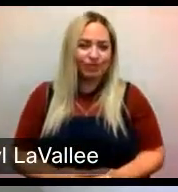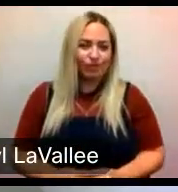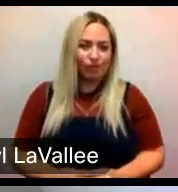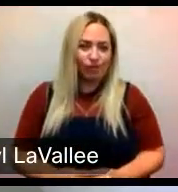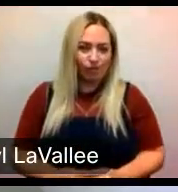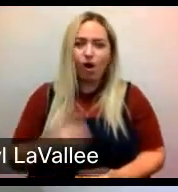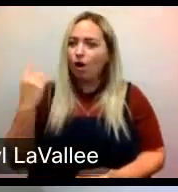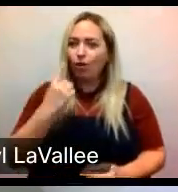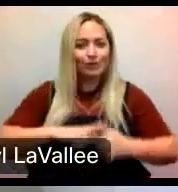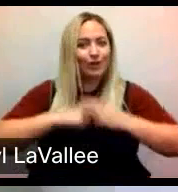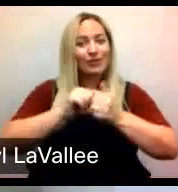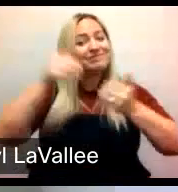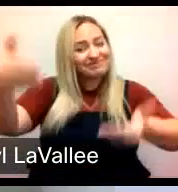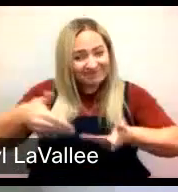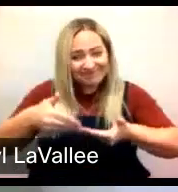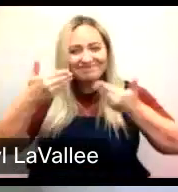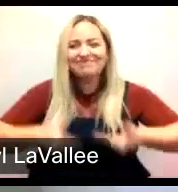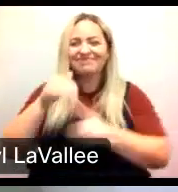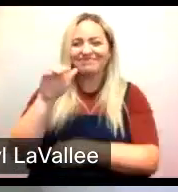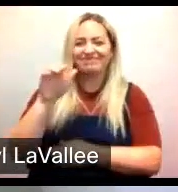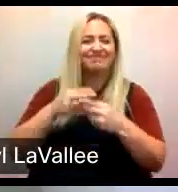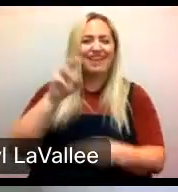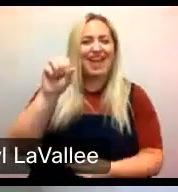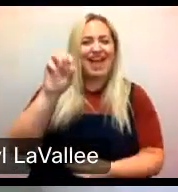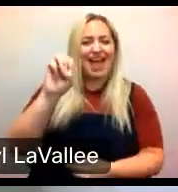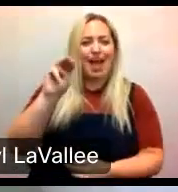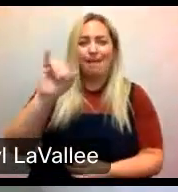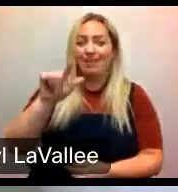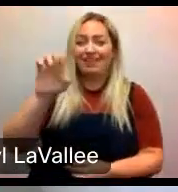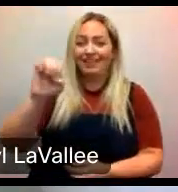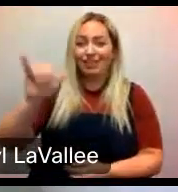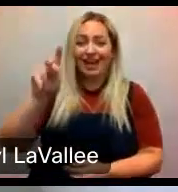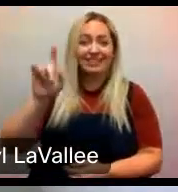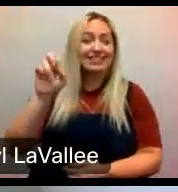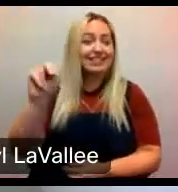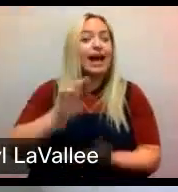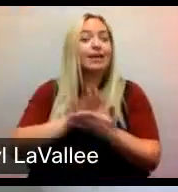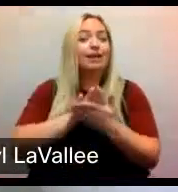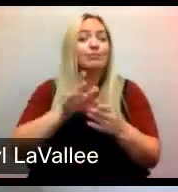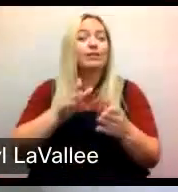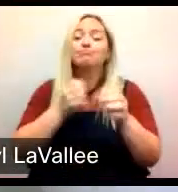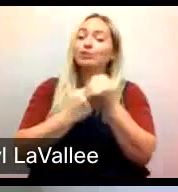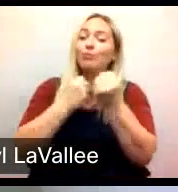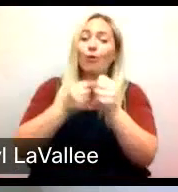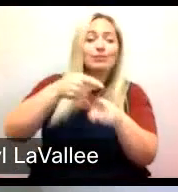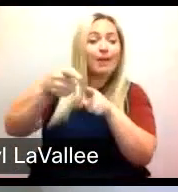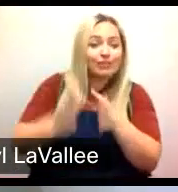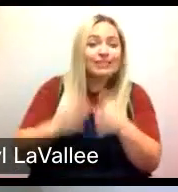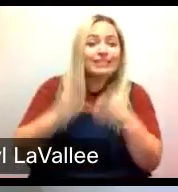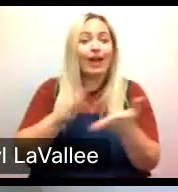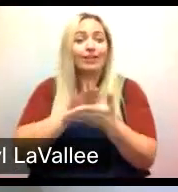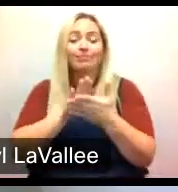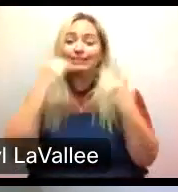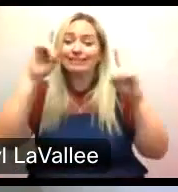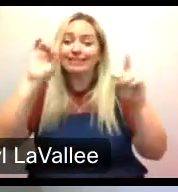Always starting off with an introduction. My name is Emily Jackson. I'm an academic support specialist with the Academic Success Center. My email is there on